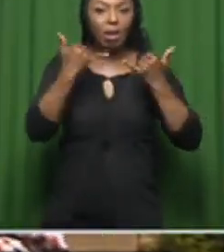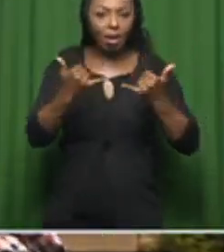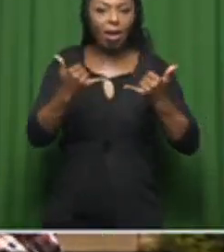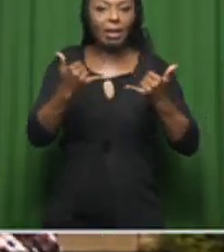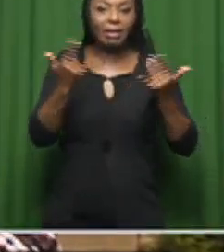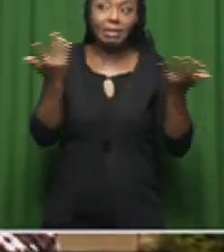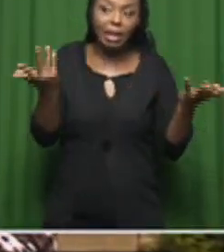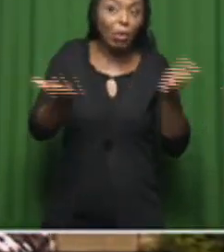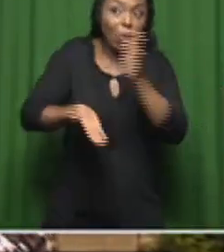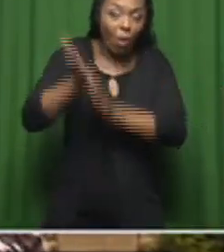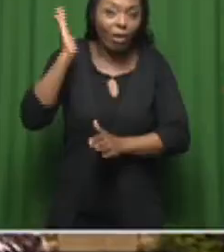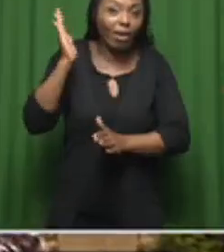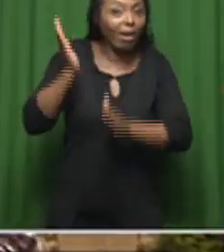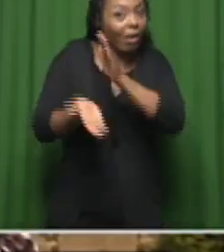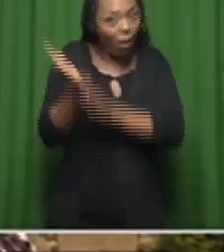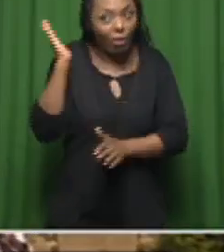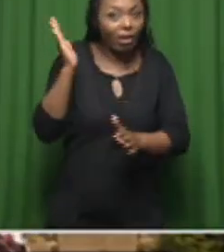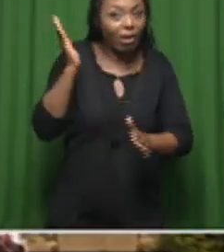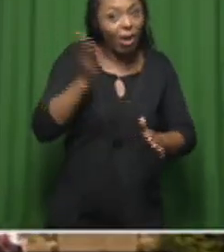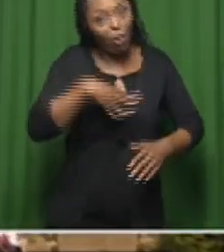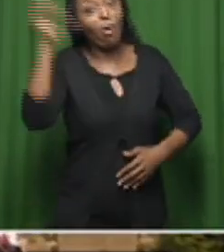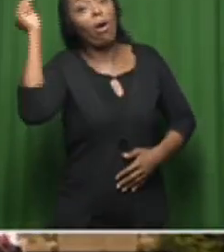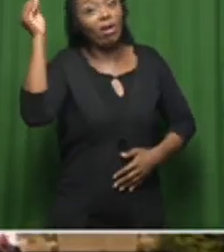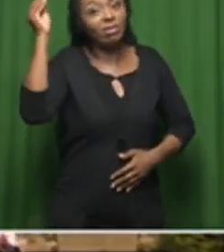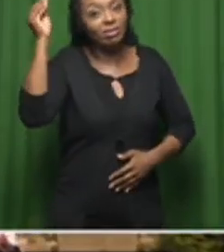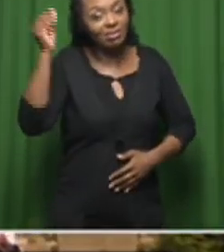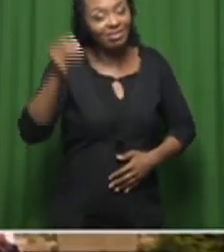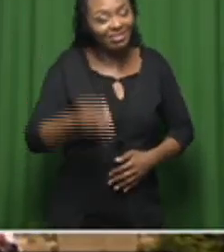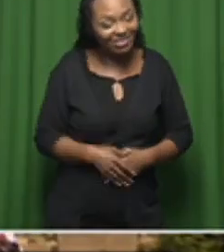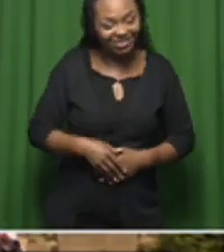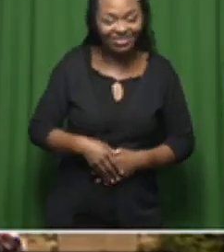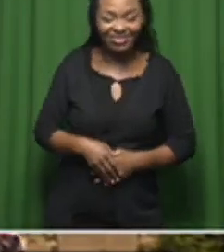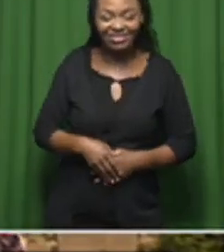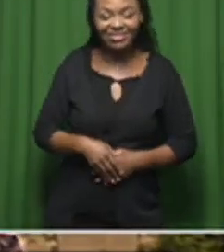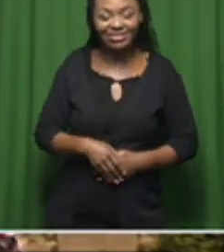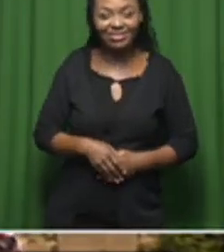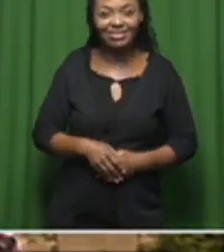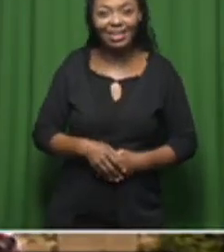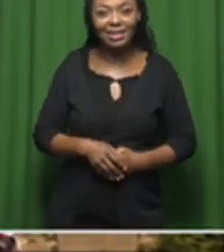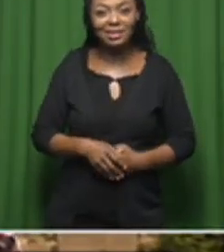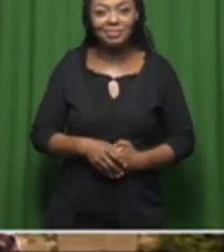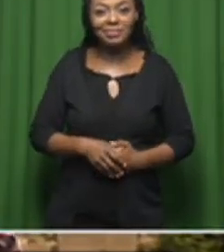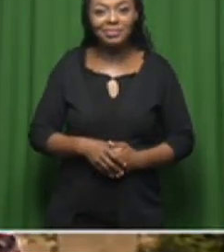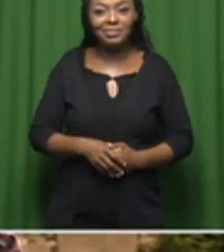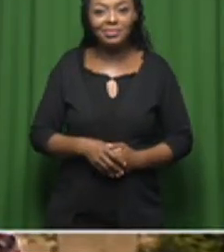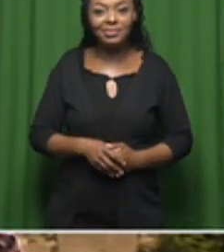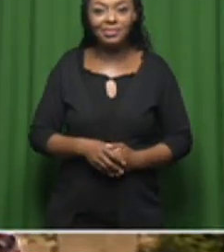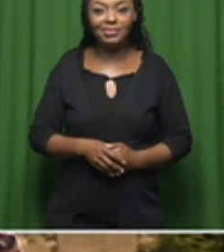I'm Simpiwe Ngwana for Morning Live, SABC, Johannesburg.